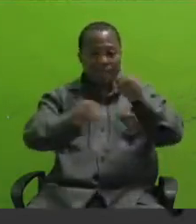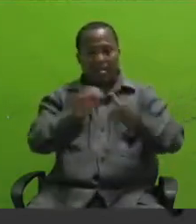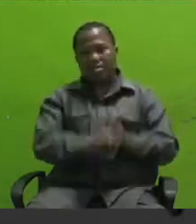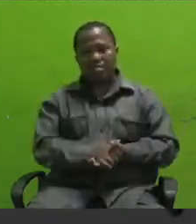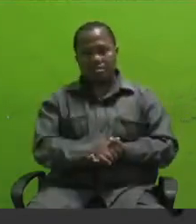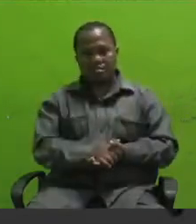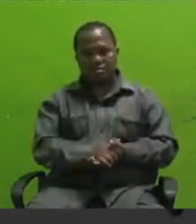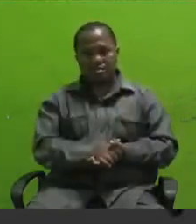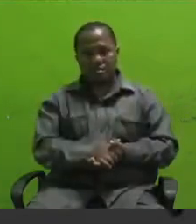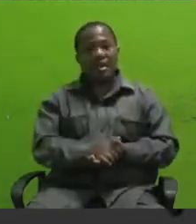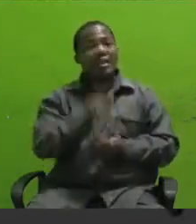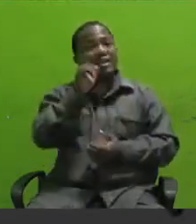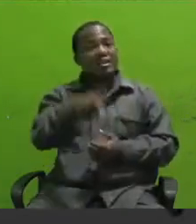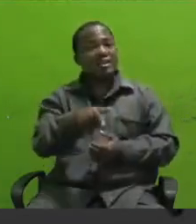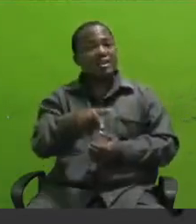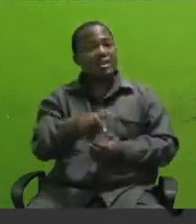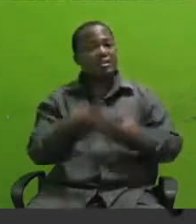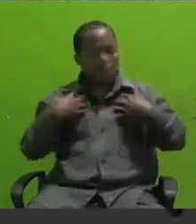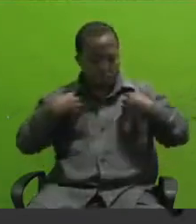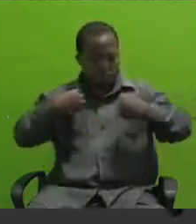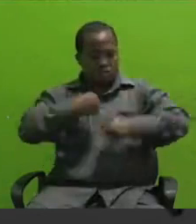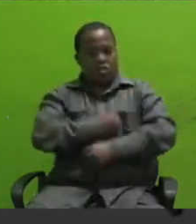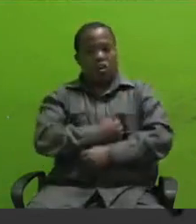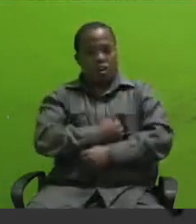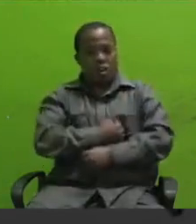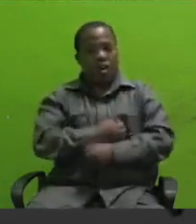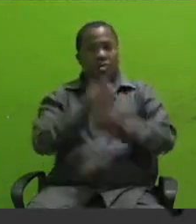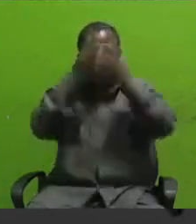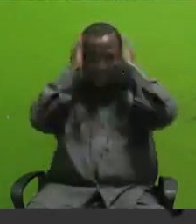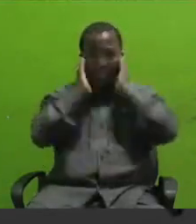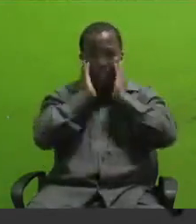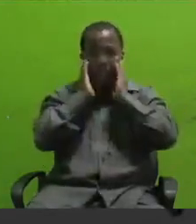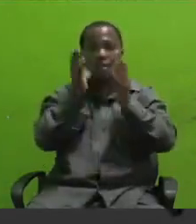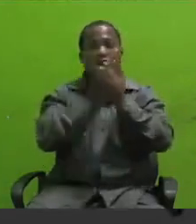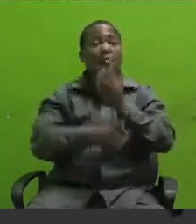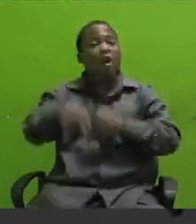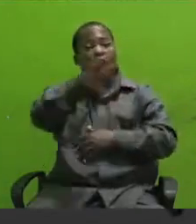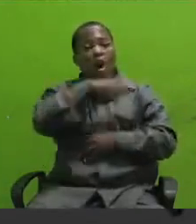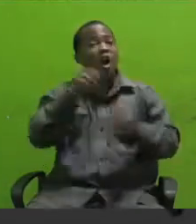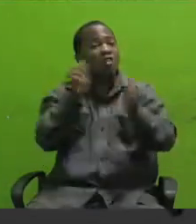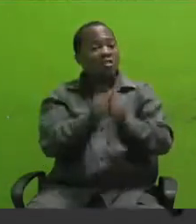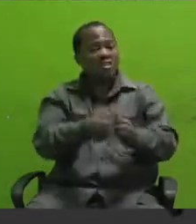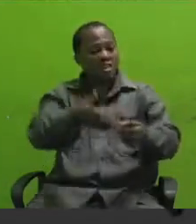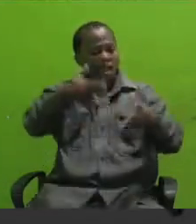hair and clothes. Make sure all burners are kept off.